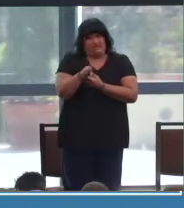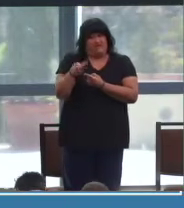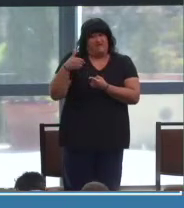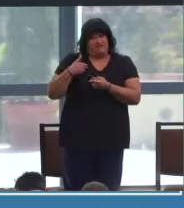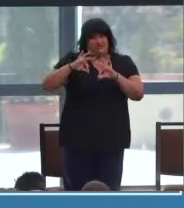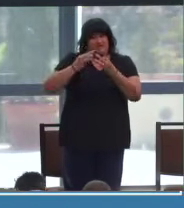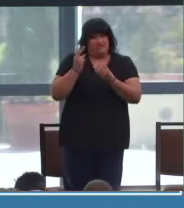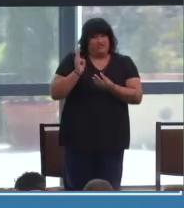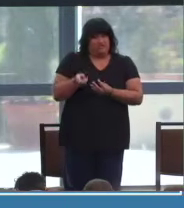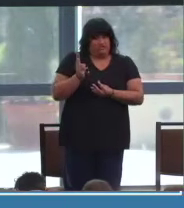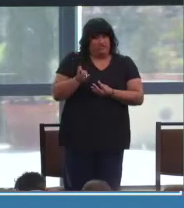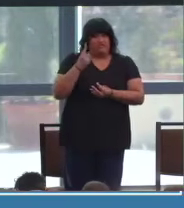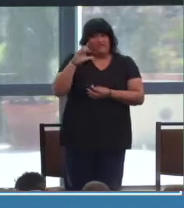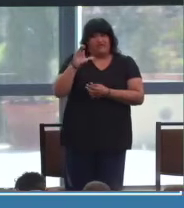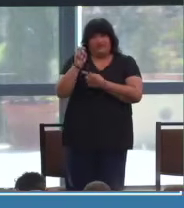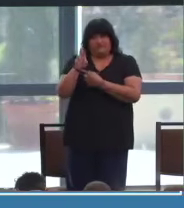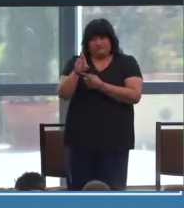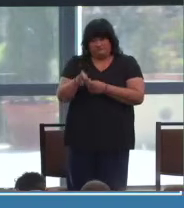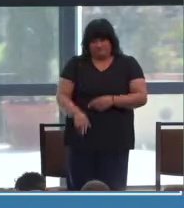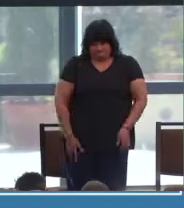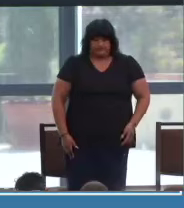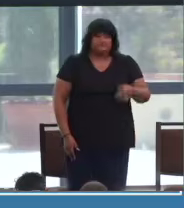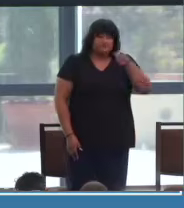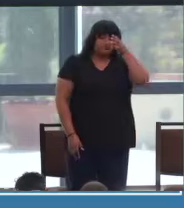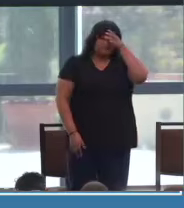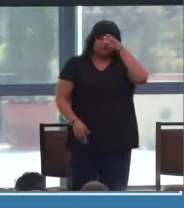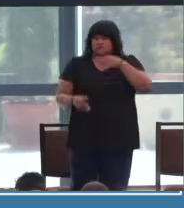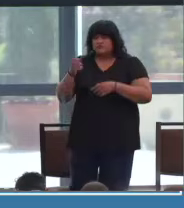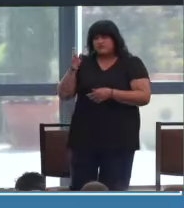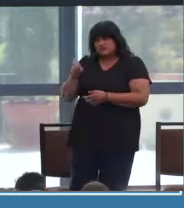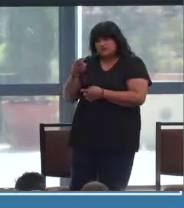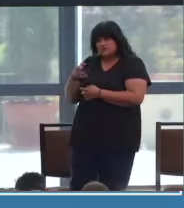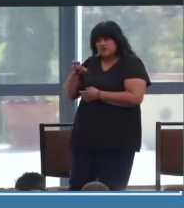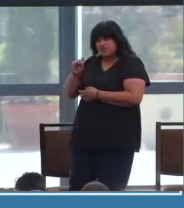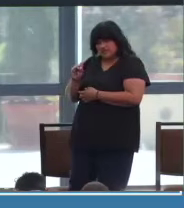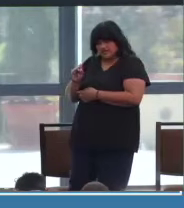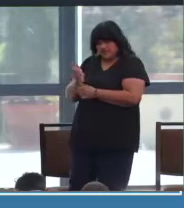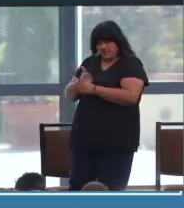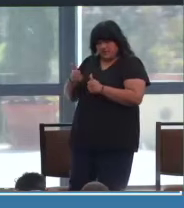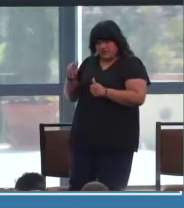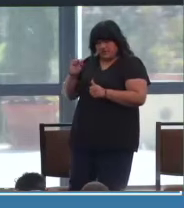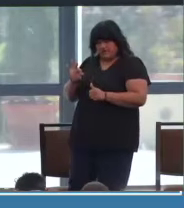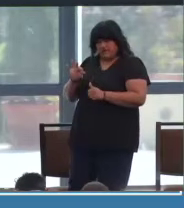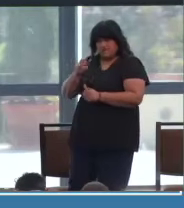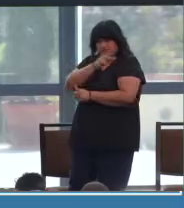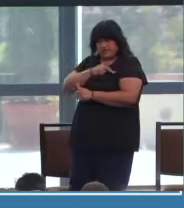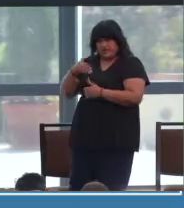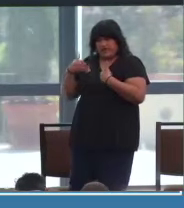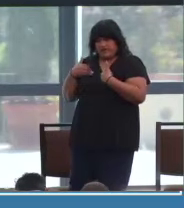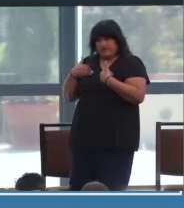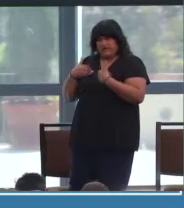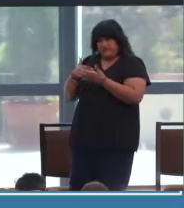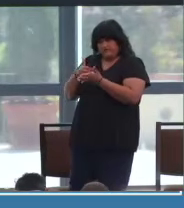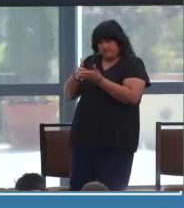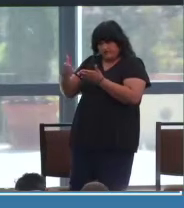family history of cancers. Should HRT be avoided if a patient has frequent migraines and